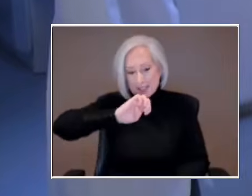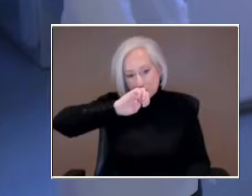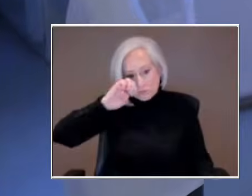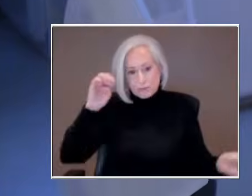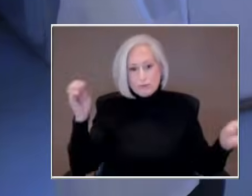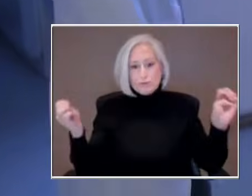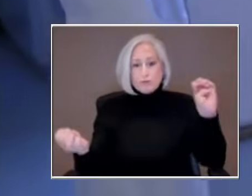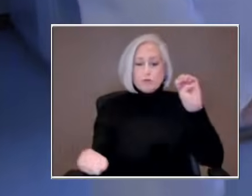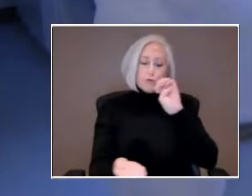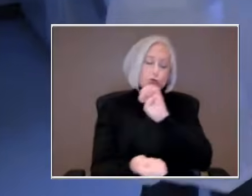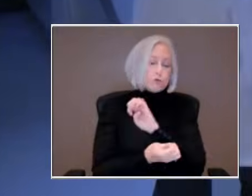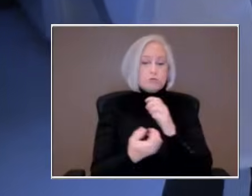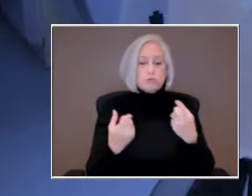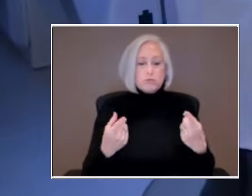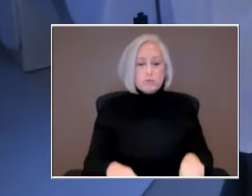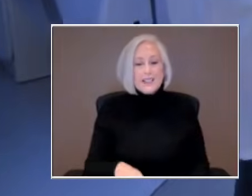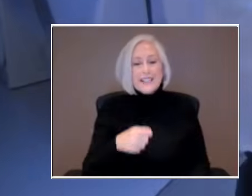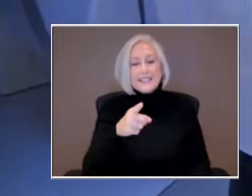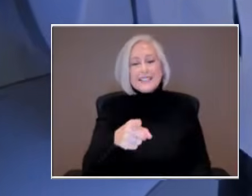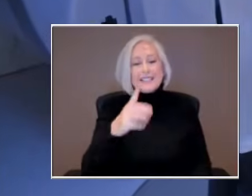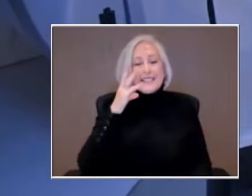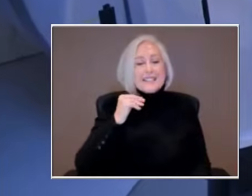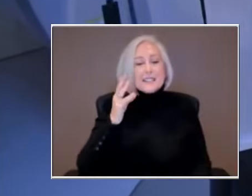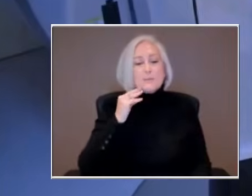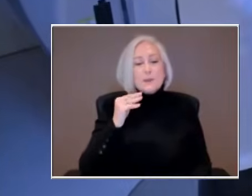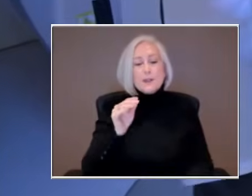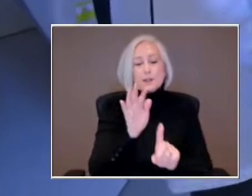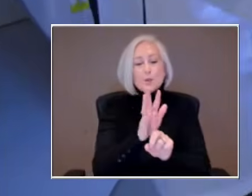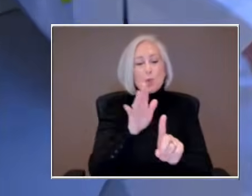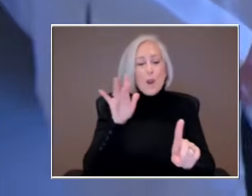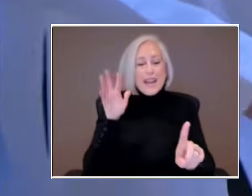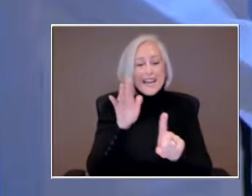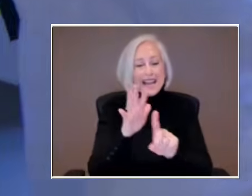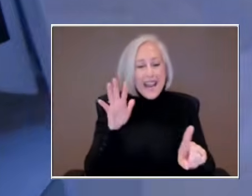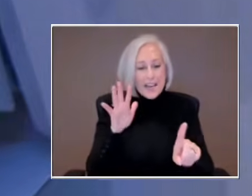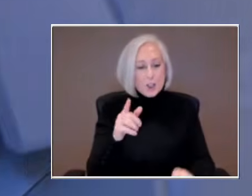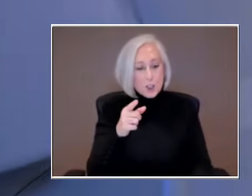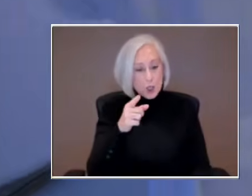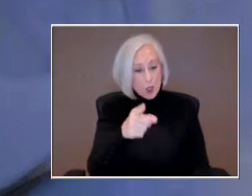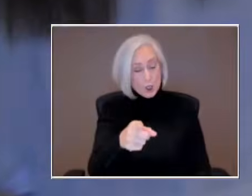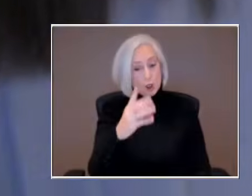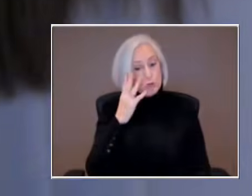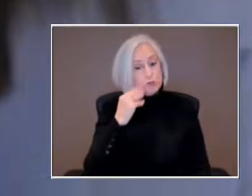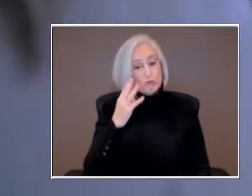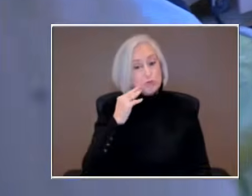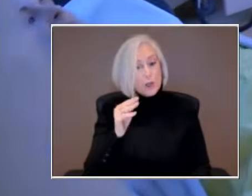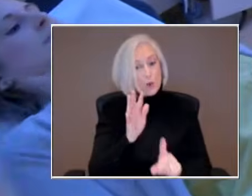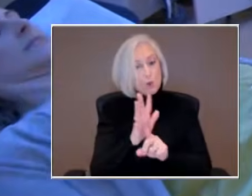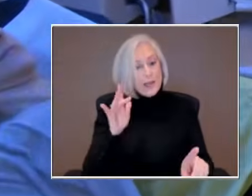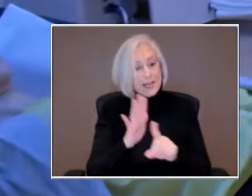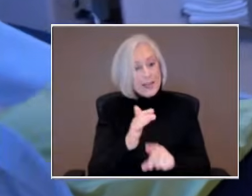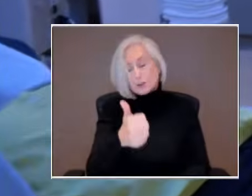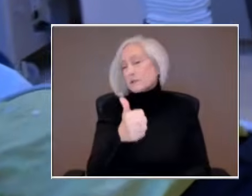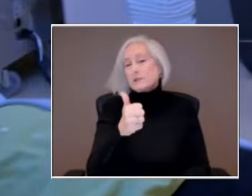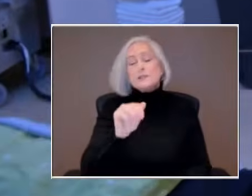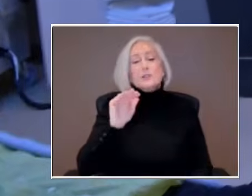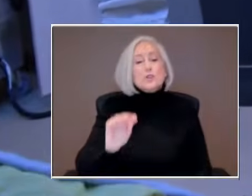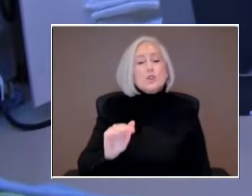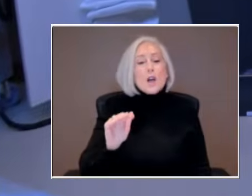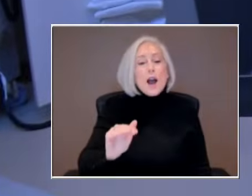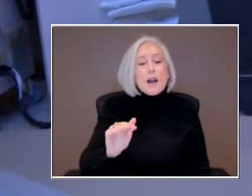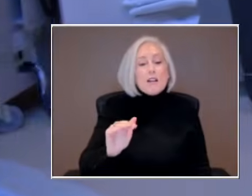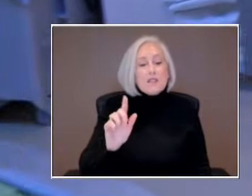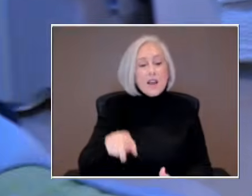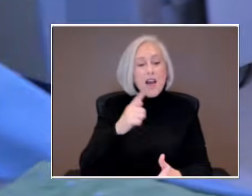someone undergoing radiation. But what I want to ask is, you had radiation as a child, then as an adult. What